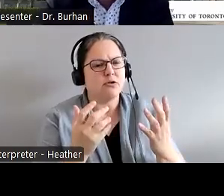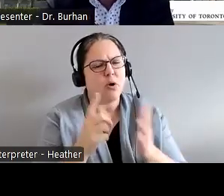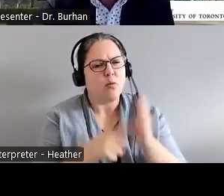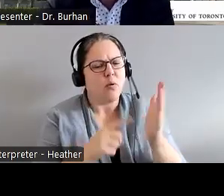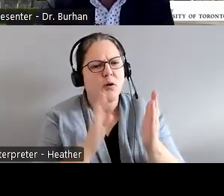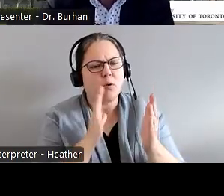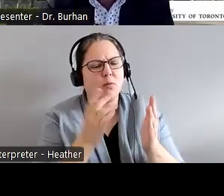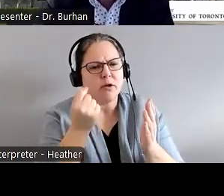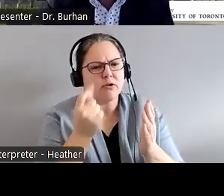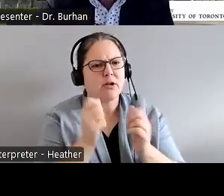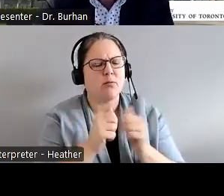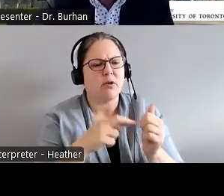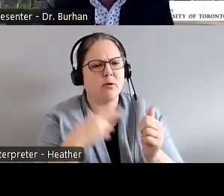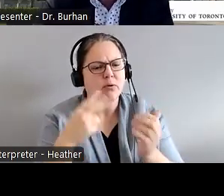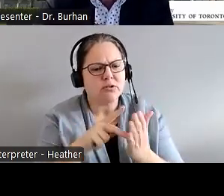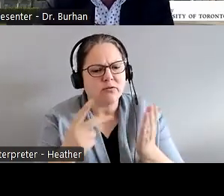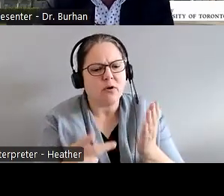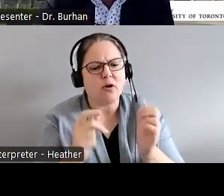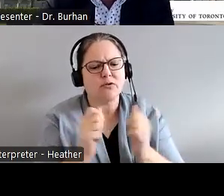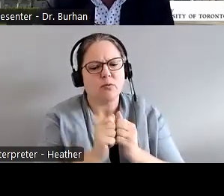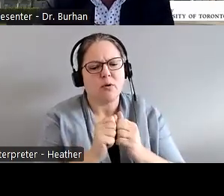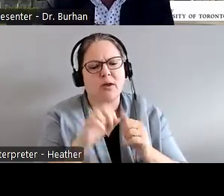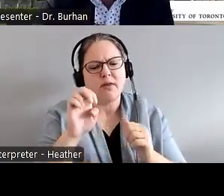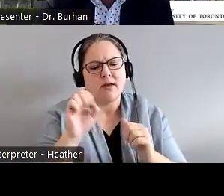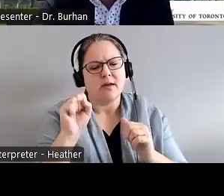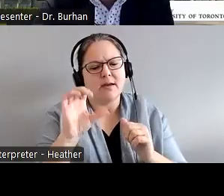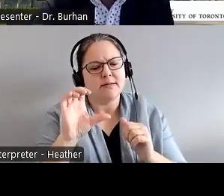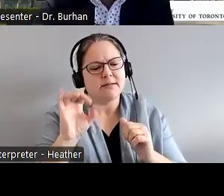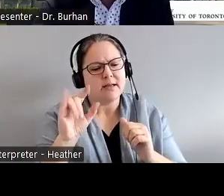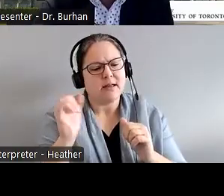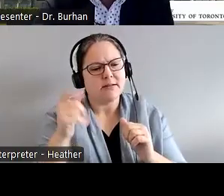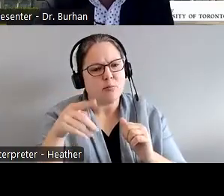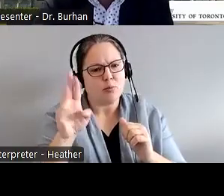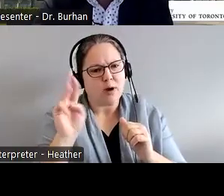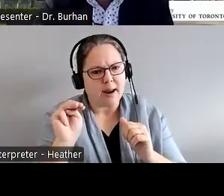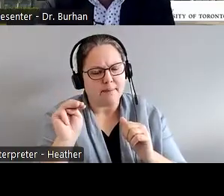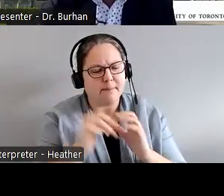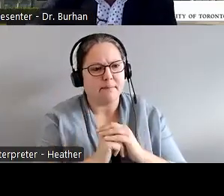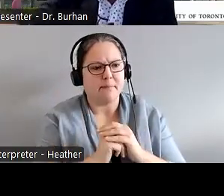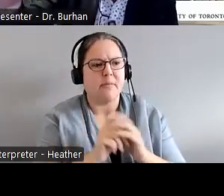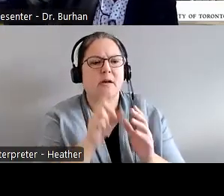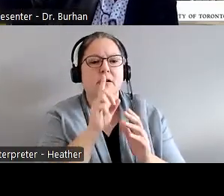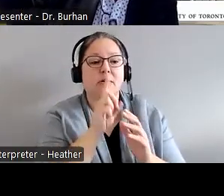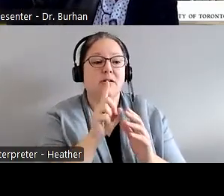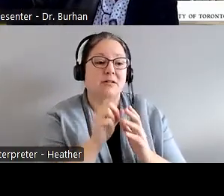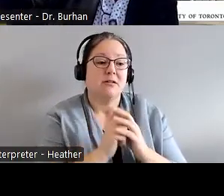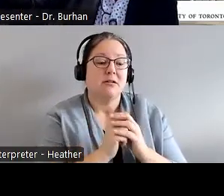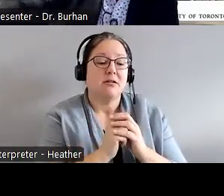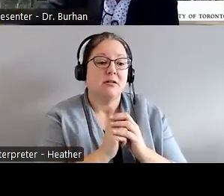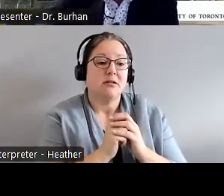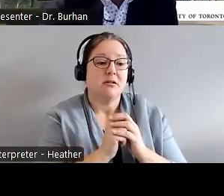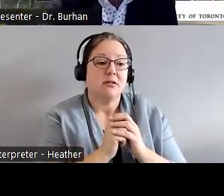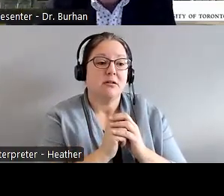what do we understand from the risk of falls with escitalopram. So, I think it's important for us to recognize that there's an issue